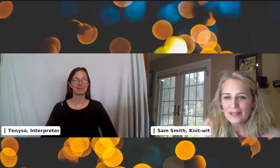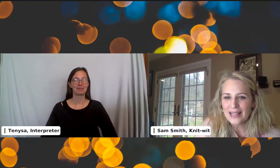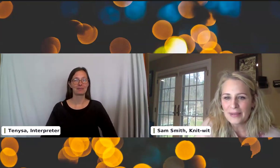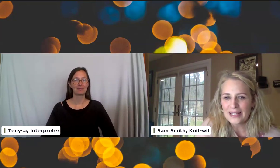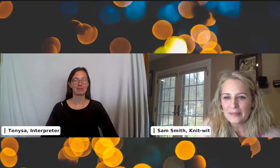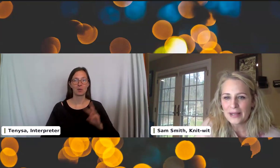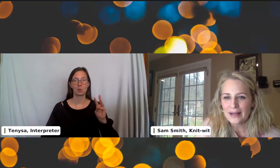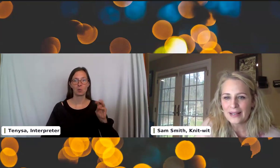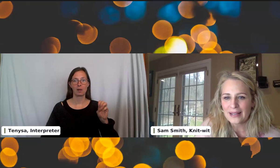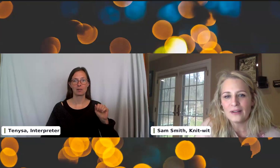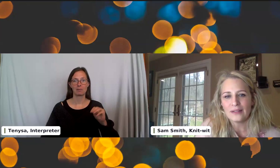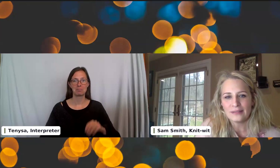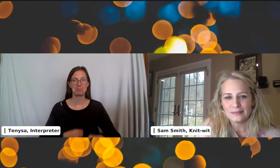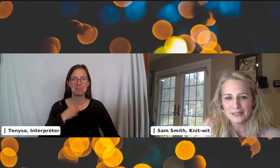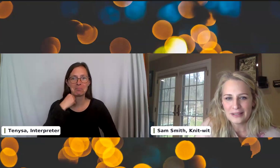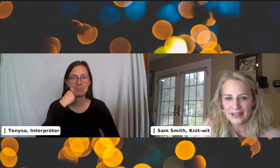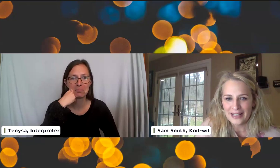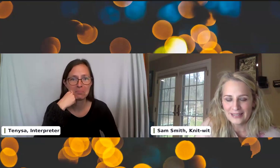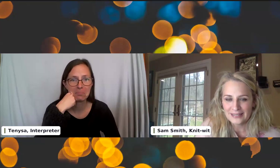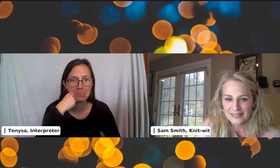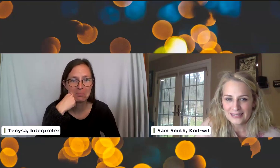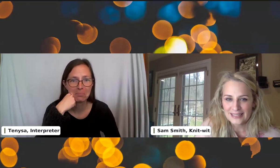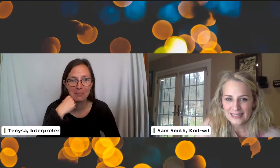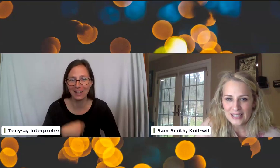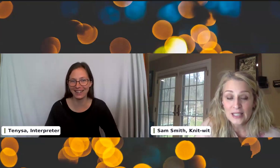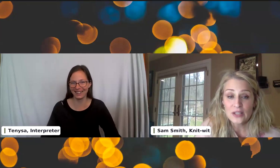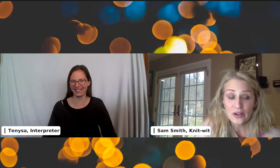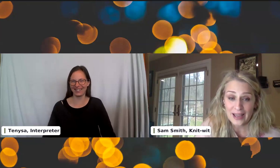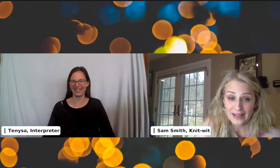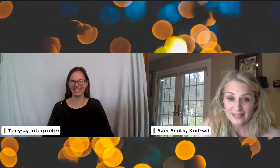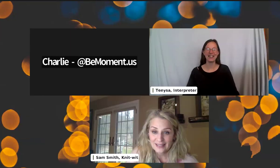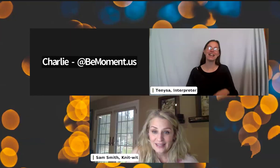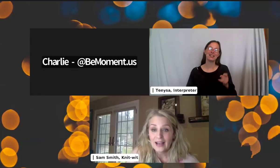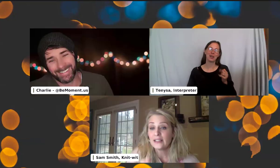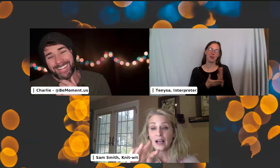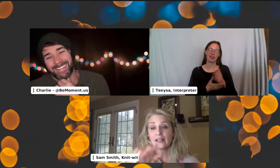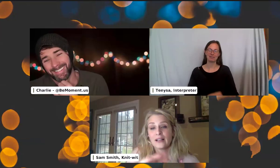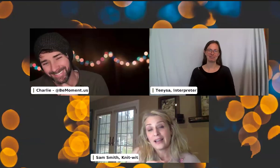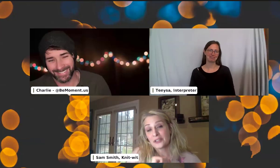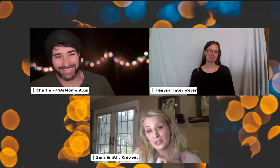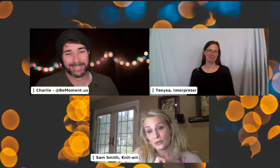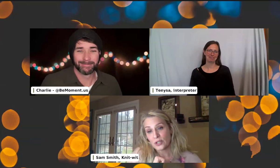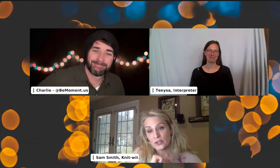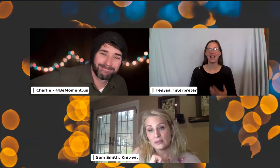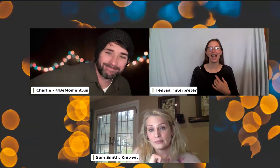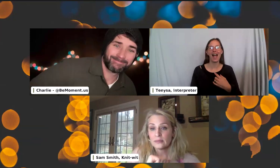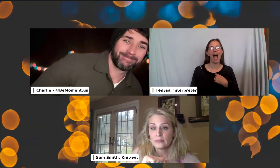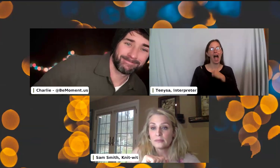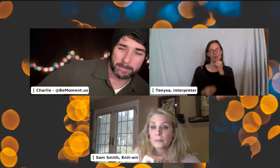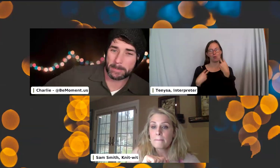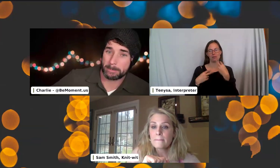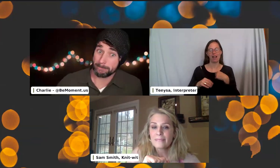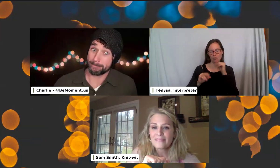Wow, Sam, I knit American. Oh, sorry. This is okay. I, I, I actually don't judge.